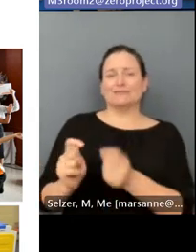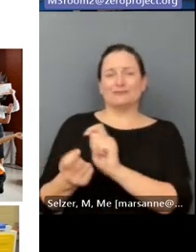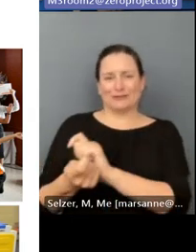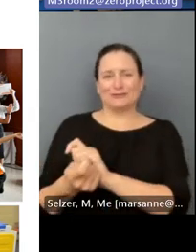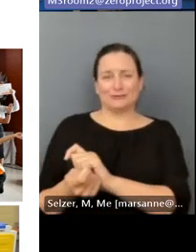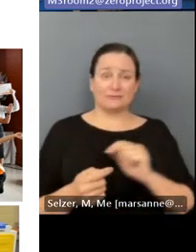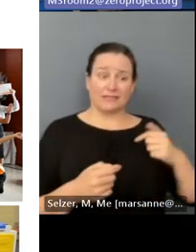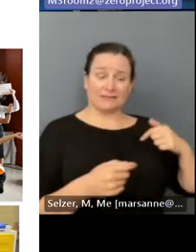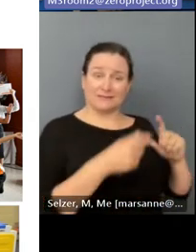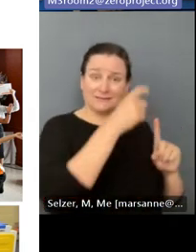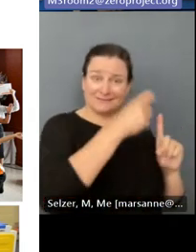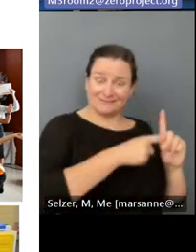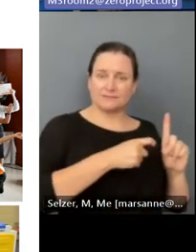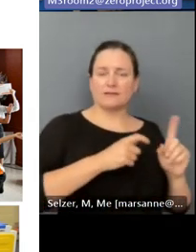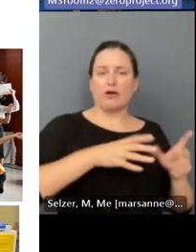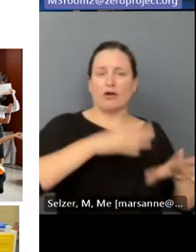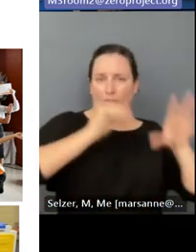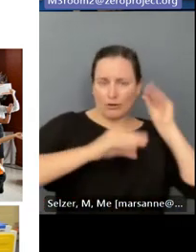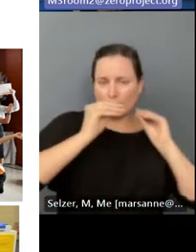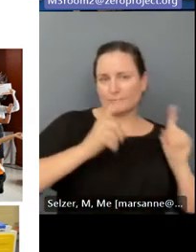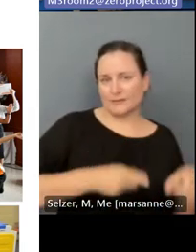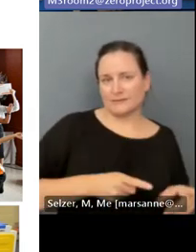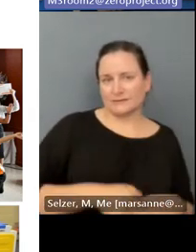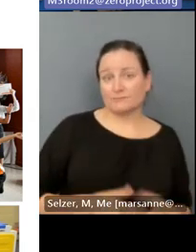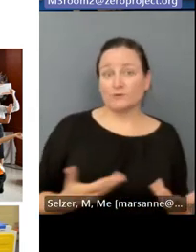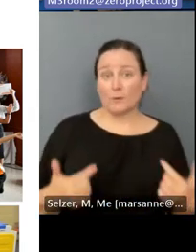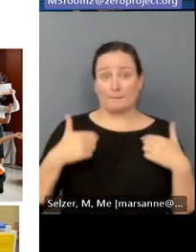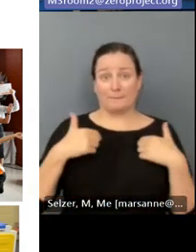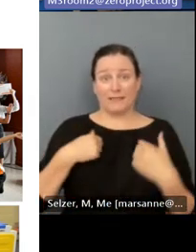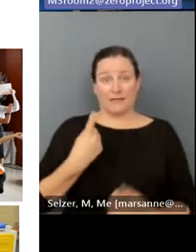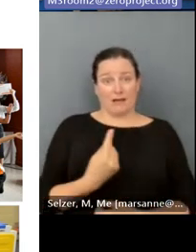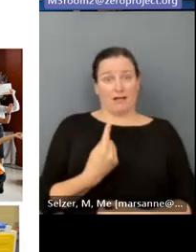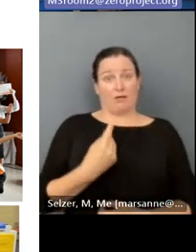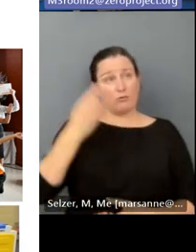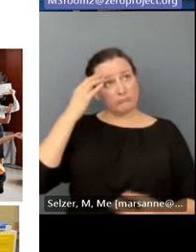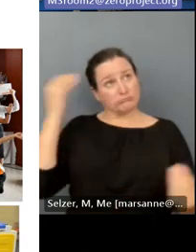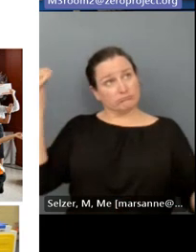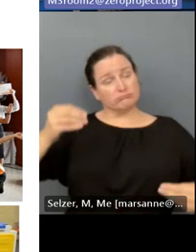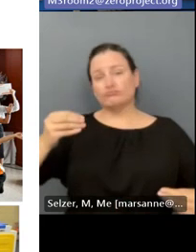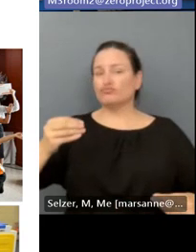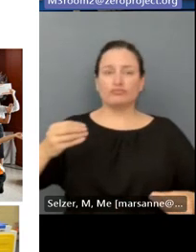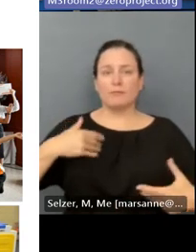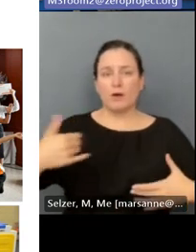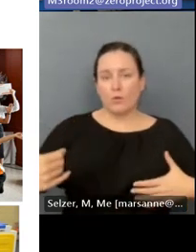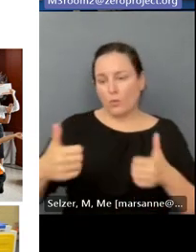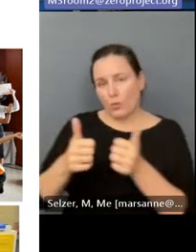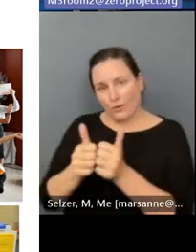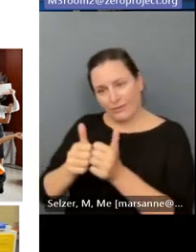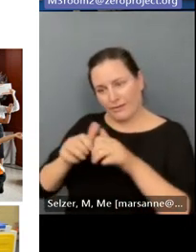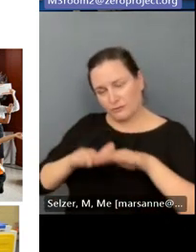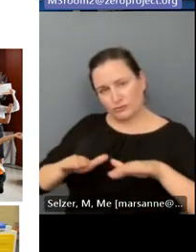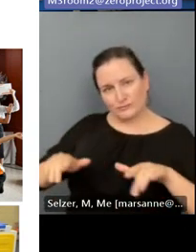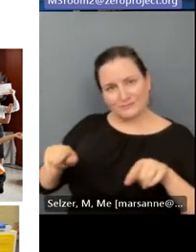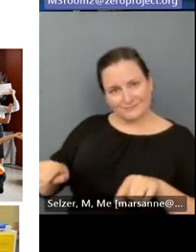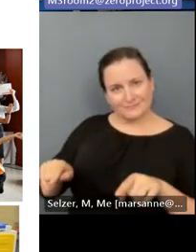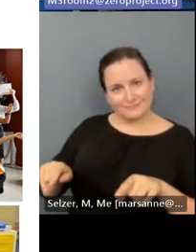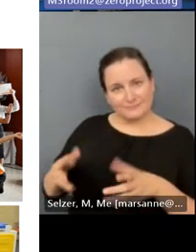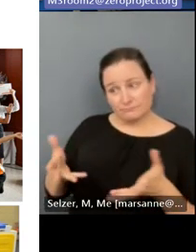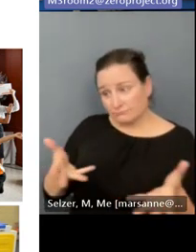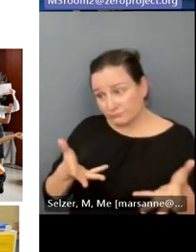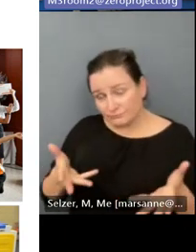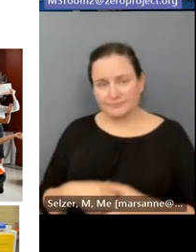why I collaborate with the educators to develop this aligned with the early learning framework. That means teachers can easily